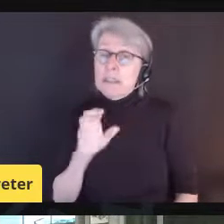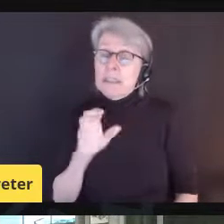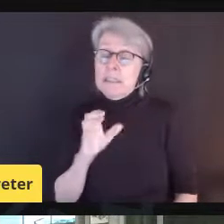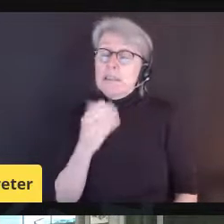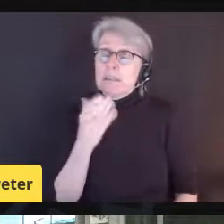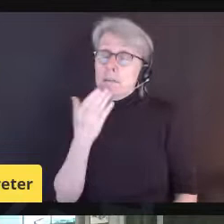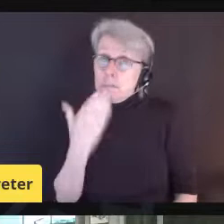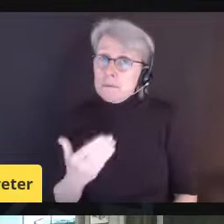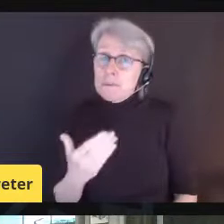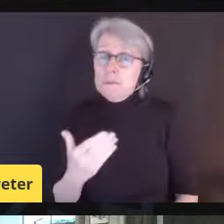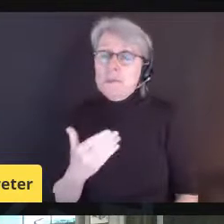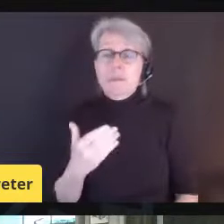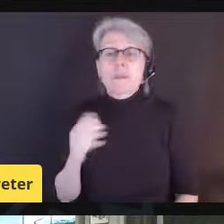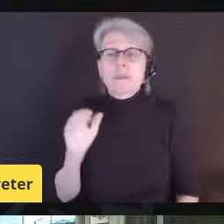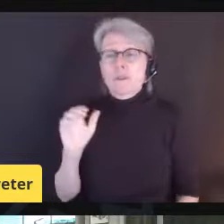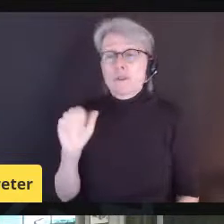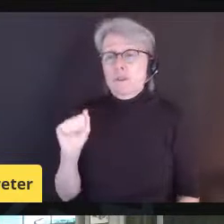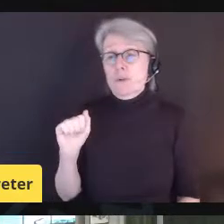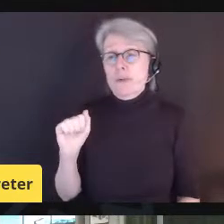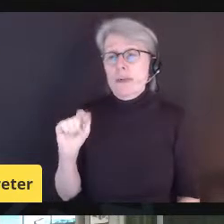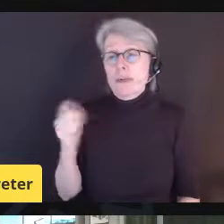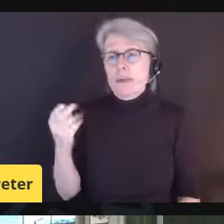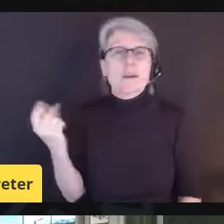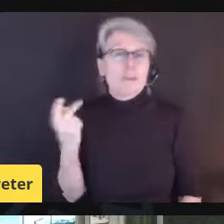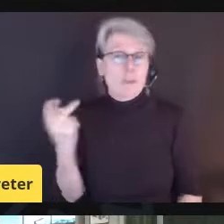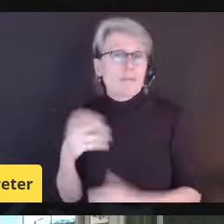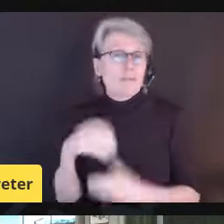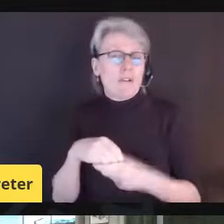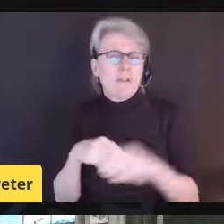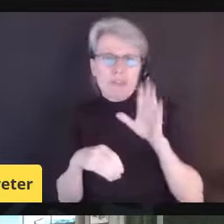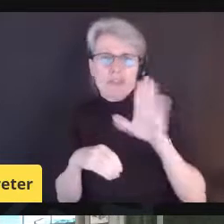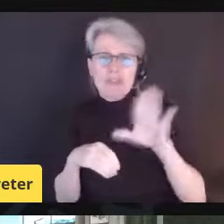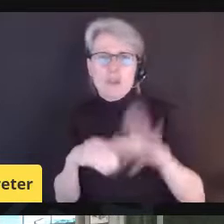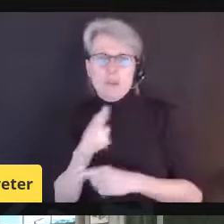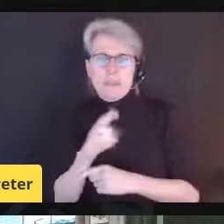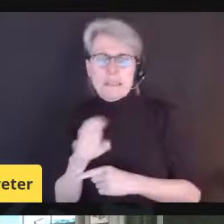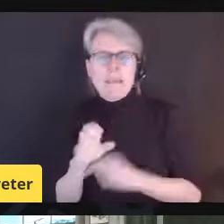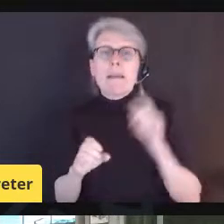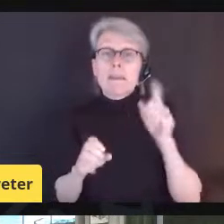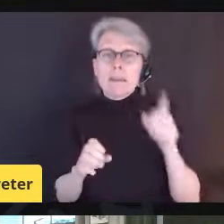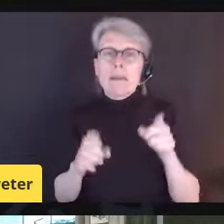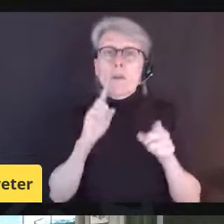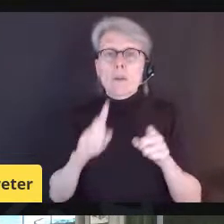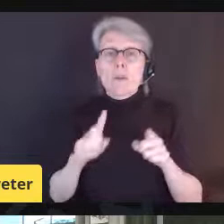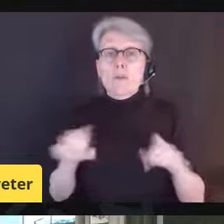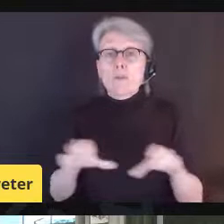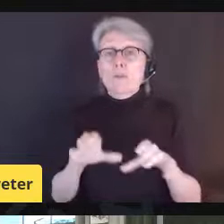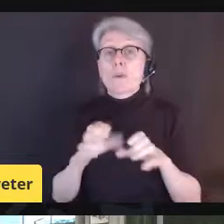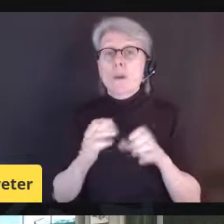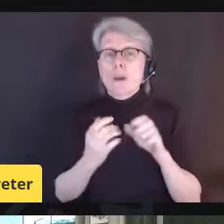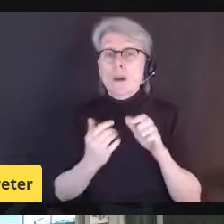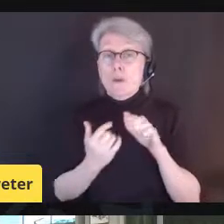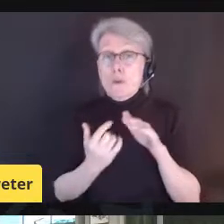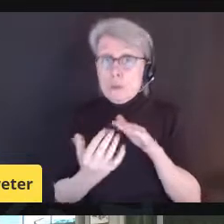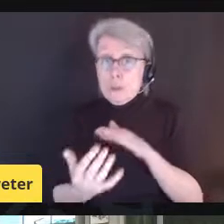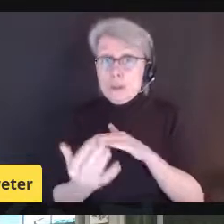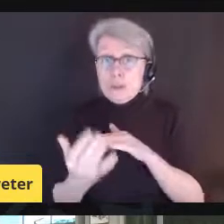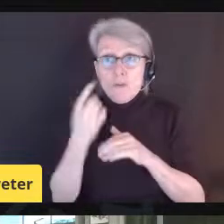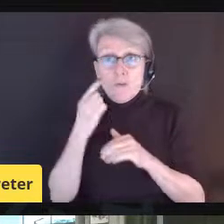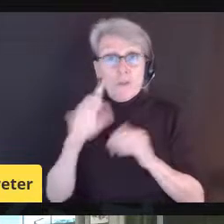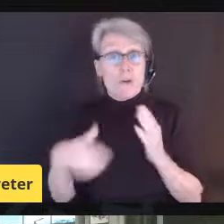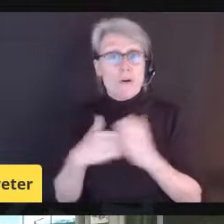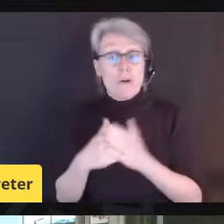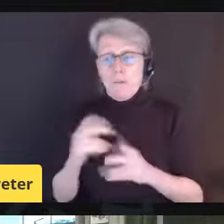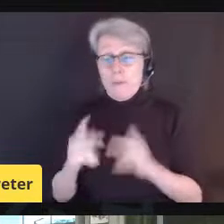because Athena and I are part of this process, is they will do a cremation for all of the people who